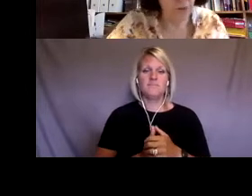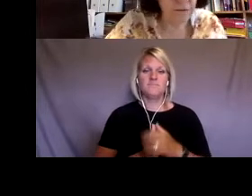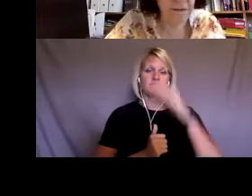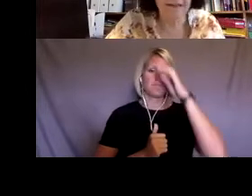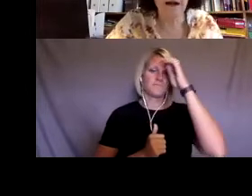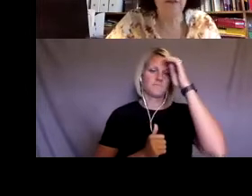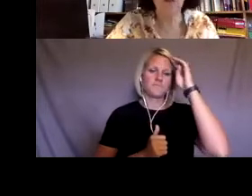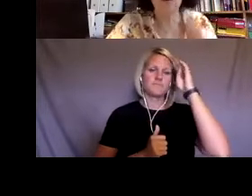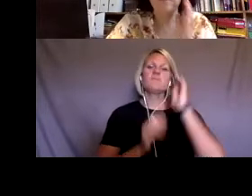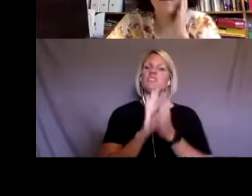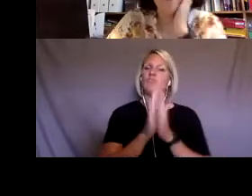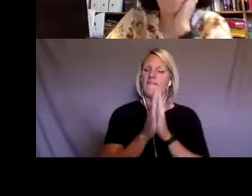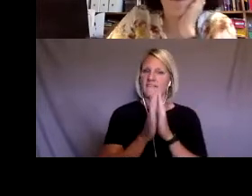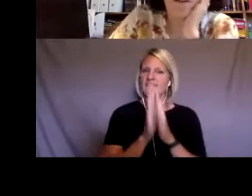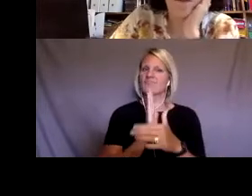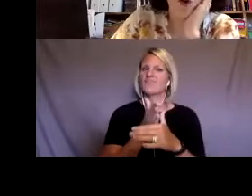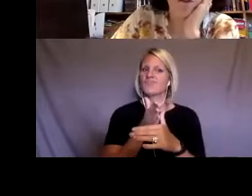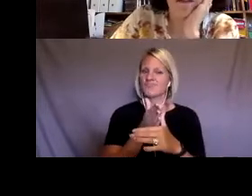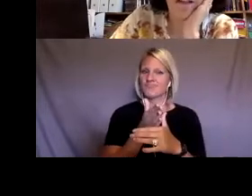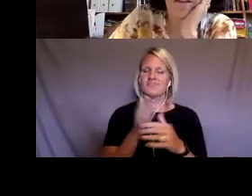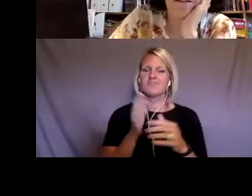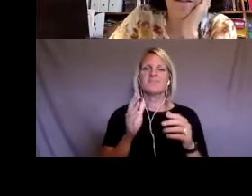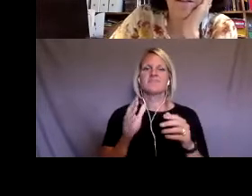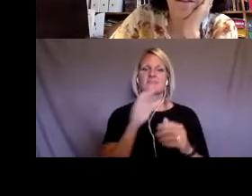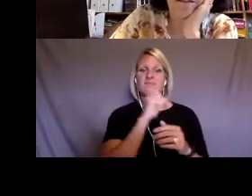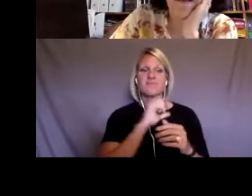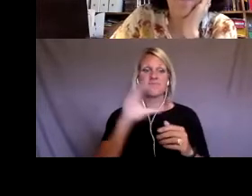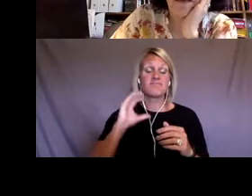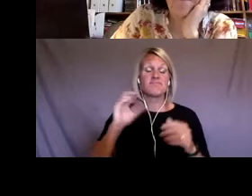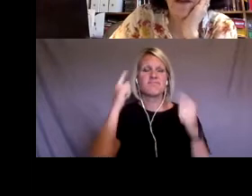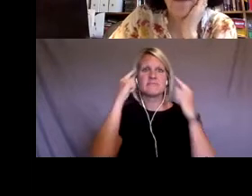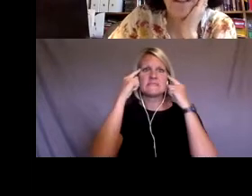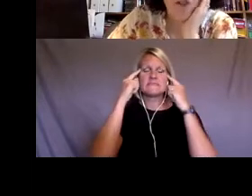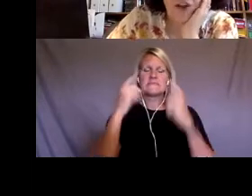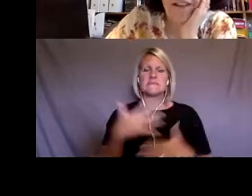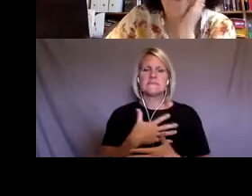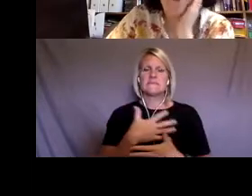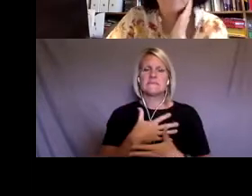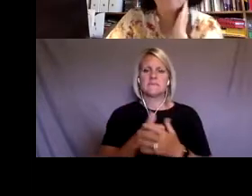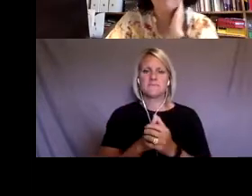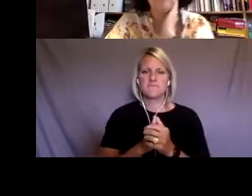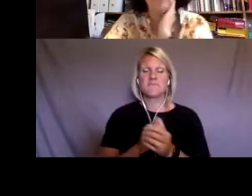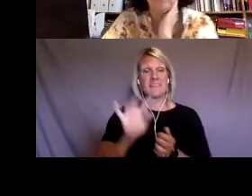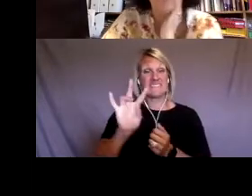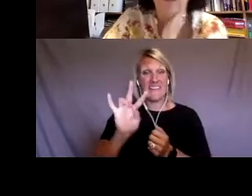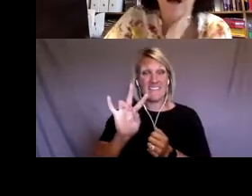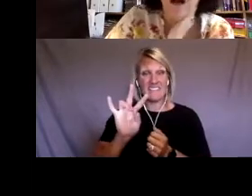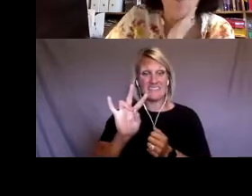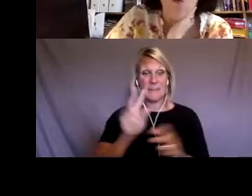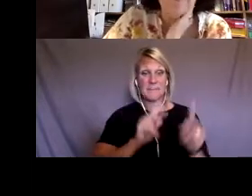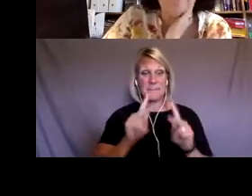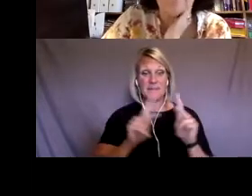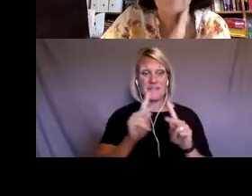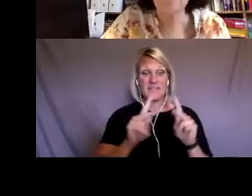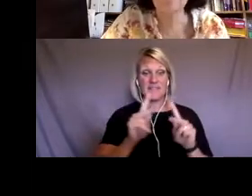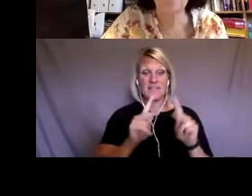impediments were very much on the minds of these older adults. 7 of them mentioned about how